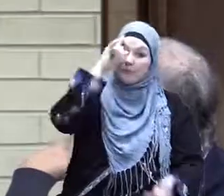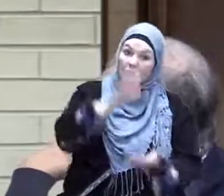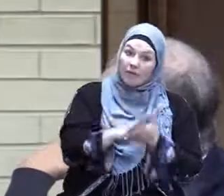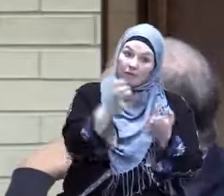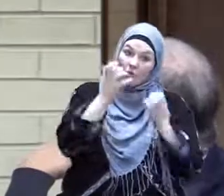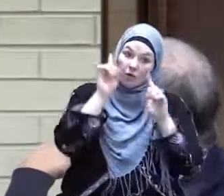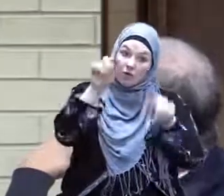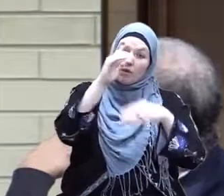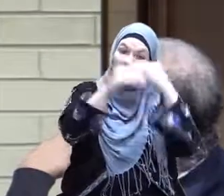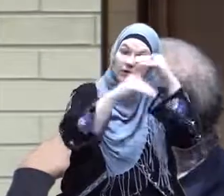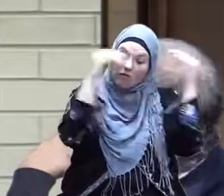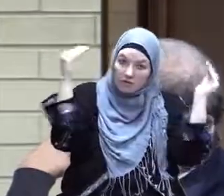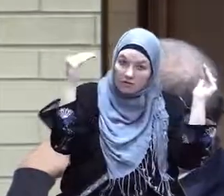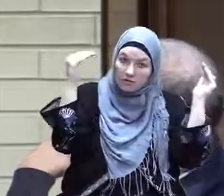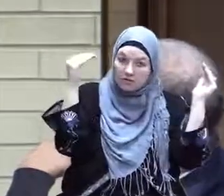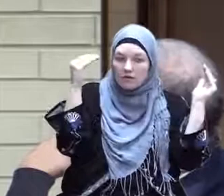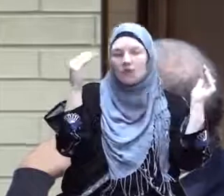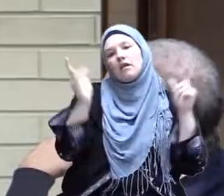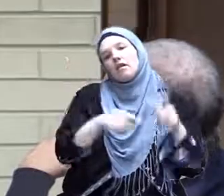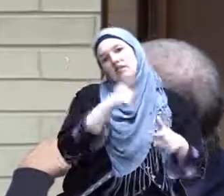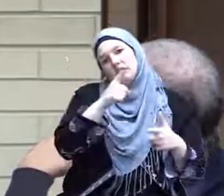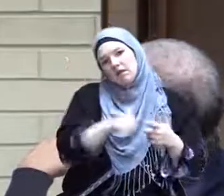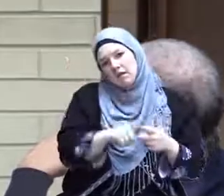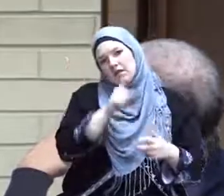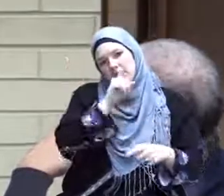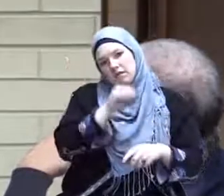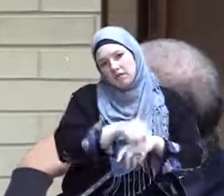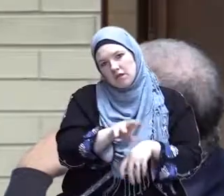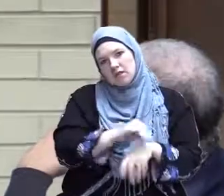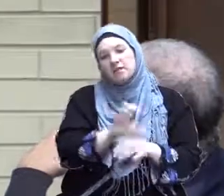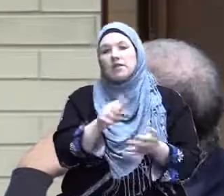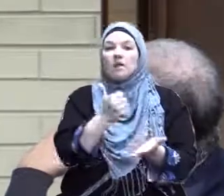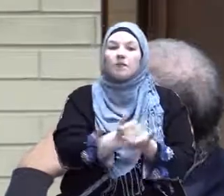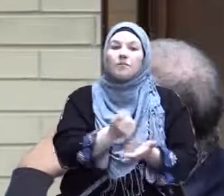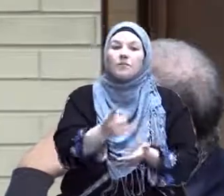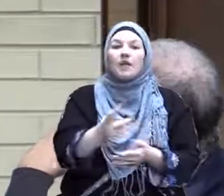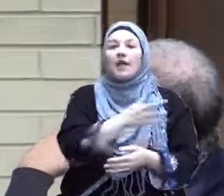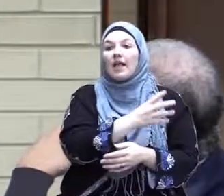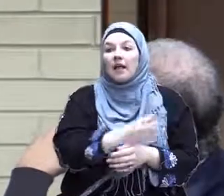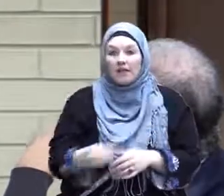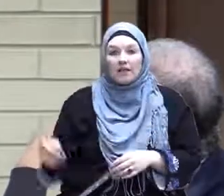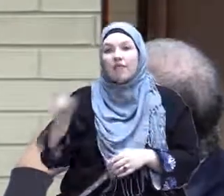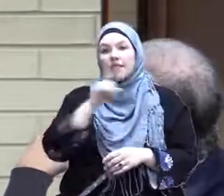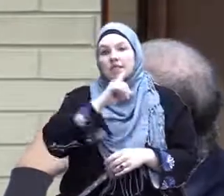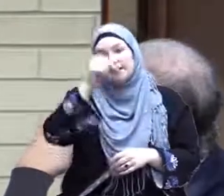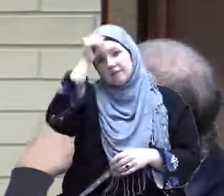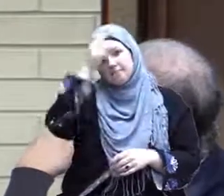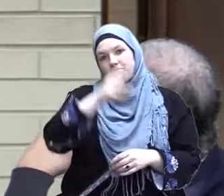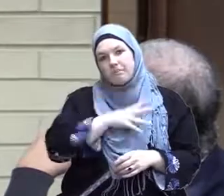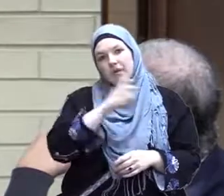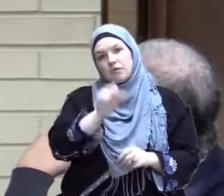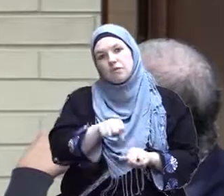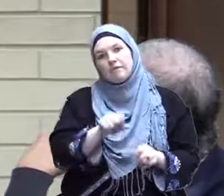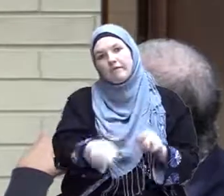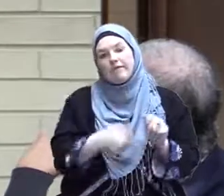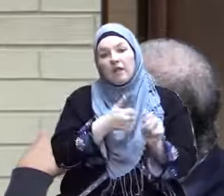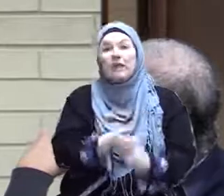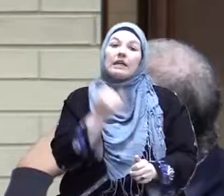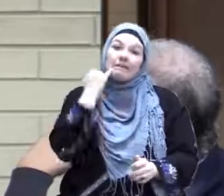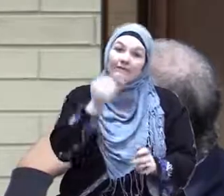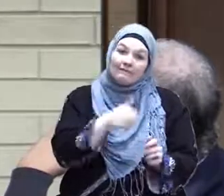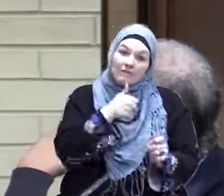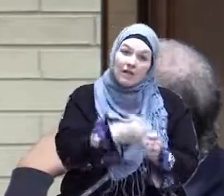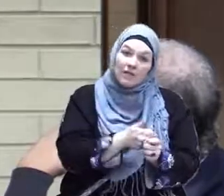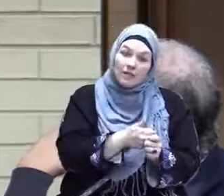want to go to paradise, there is a source of guidance that help you, and there is a man to follow. If you follow